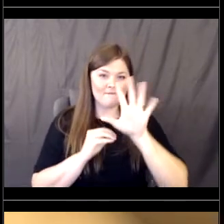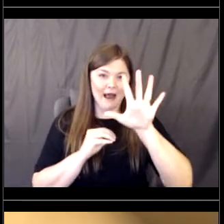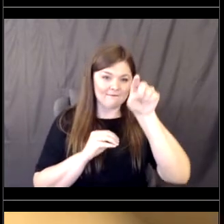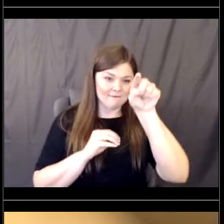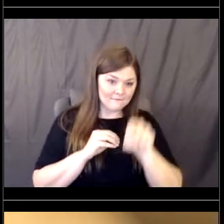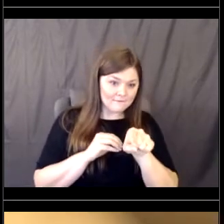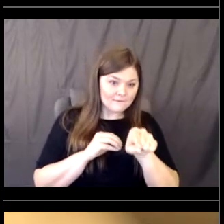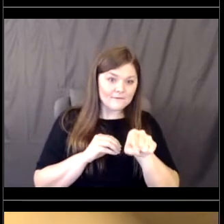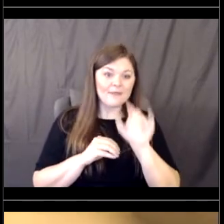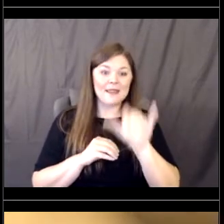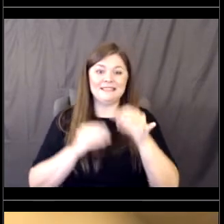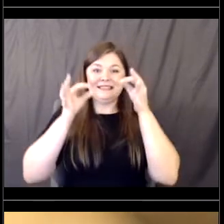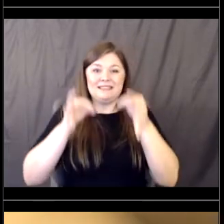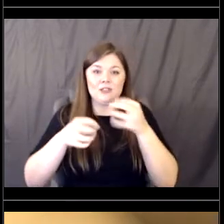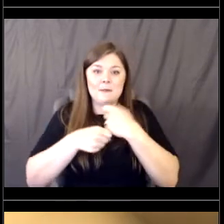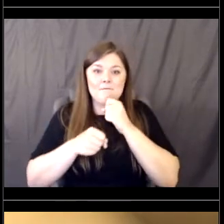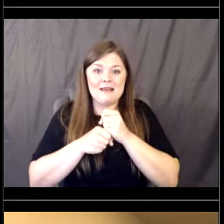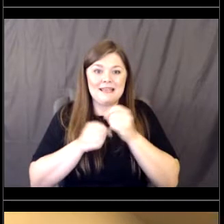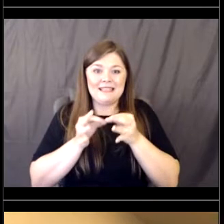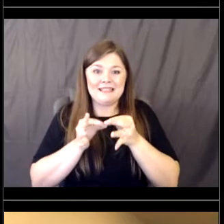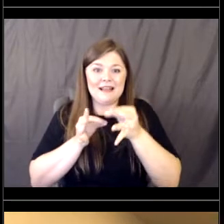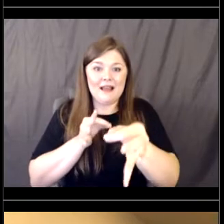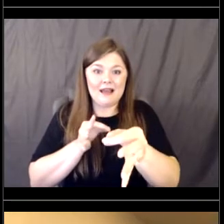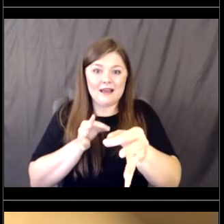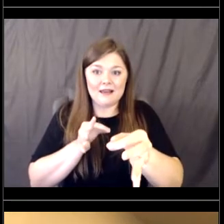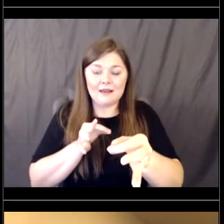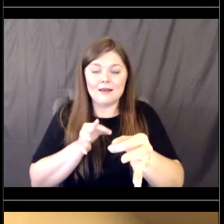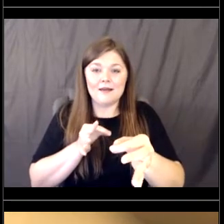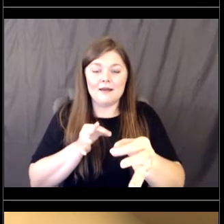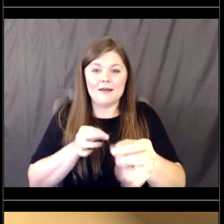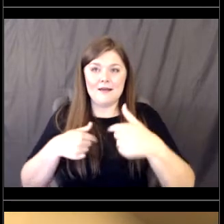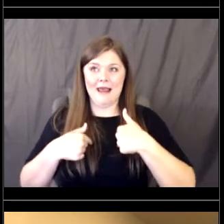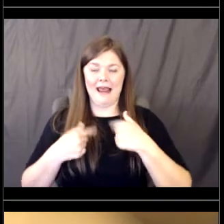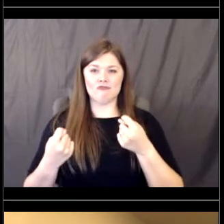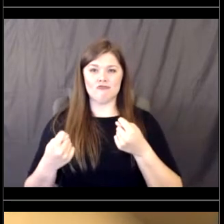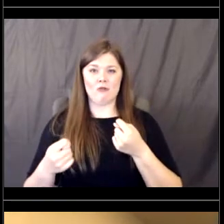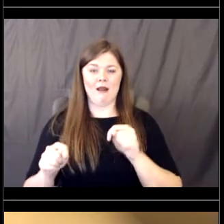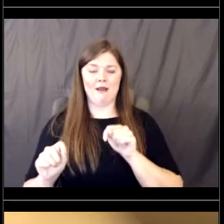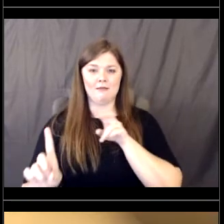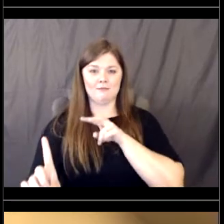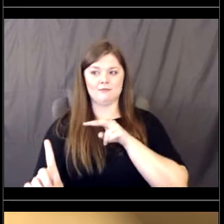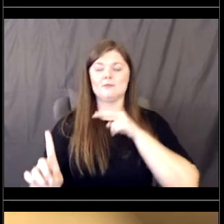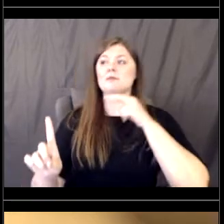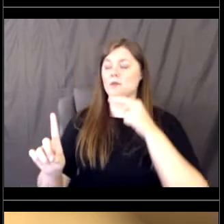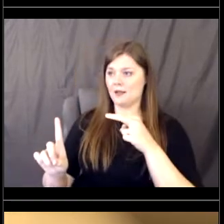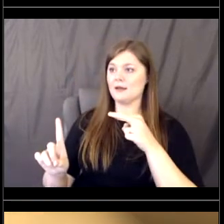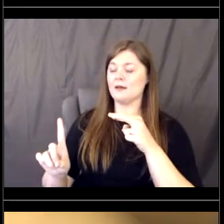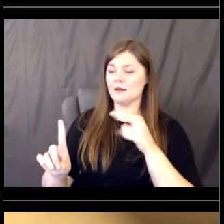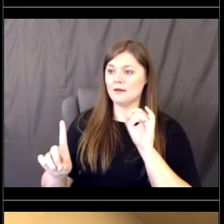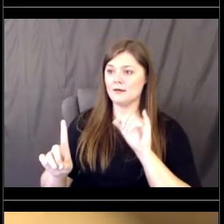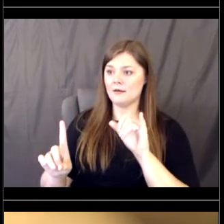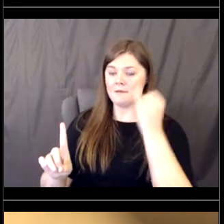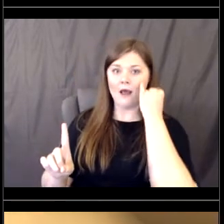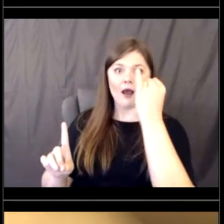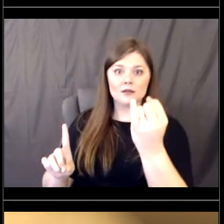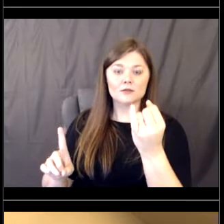decision-making delay. I just try to put myself in that position and imagine what it would be